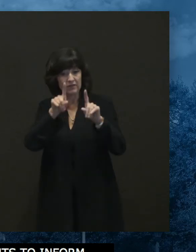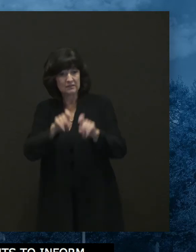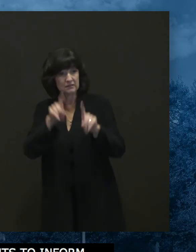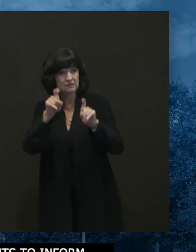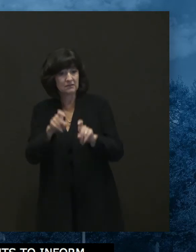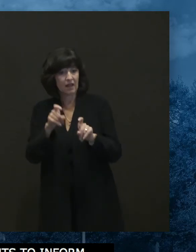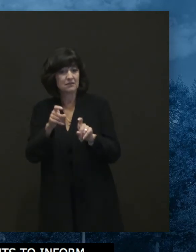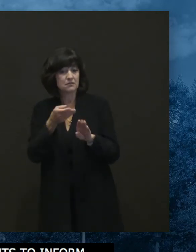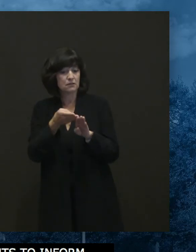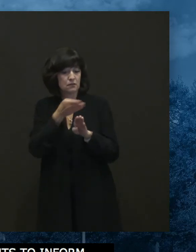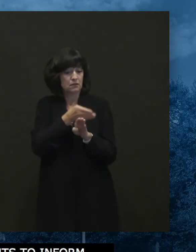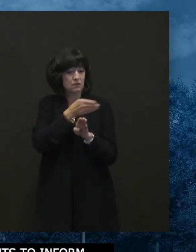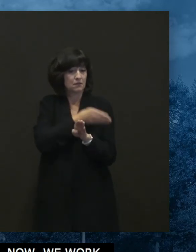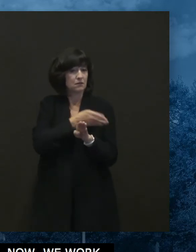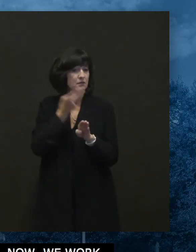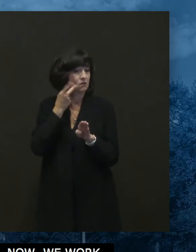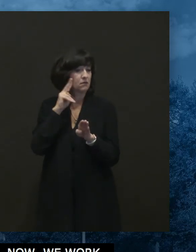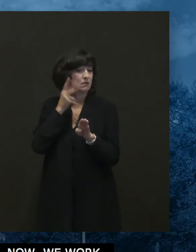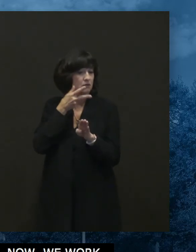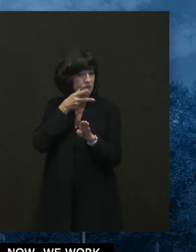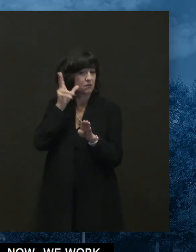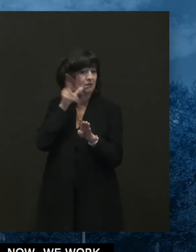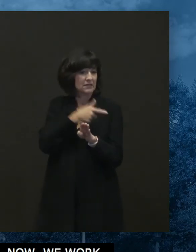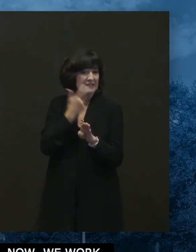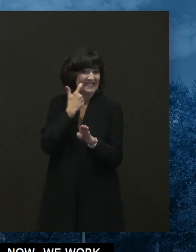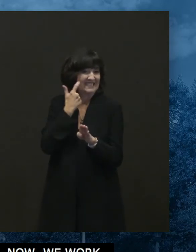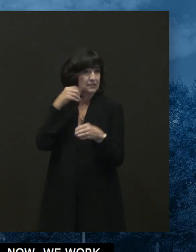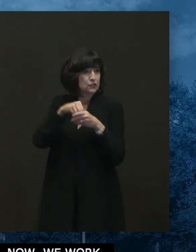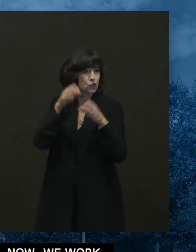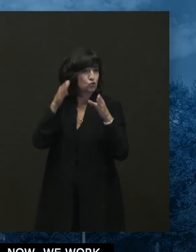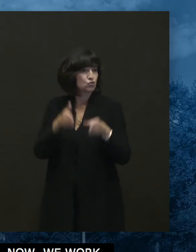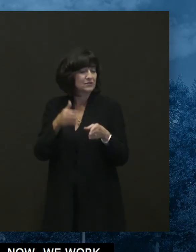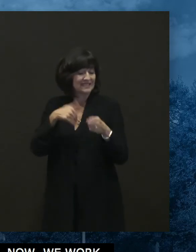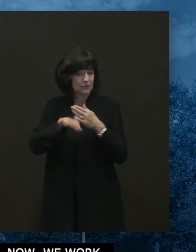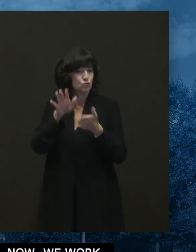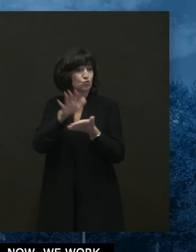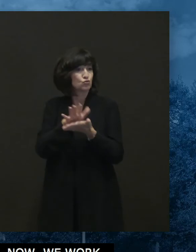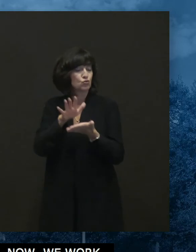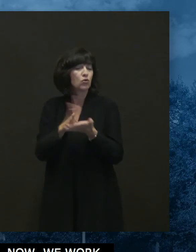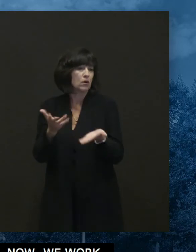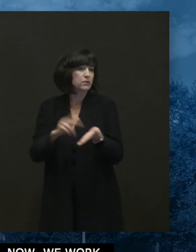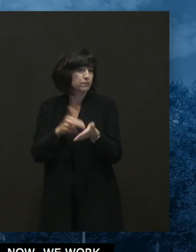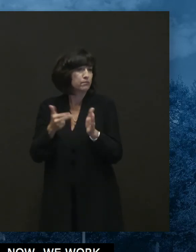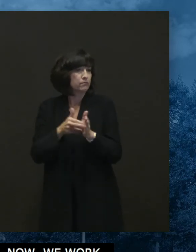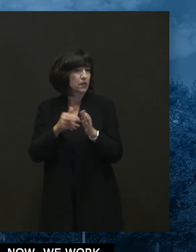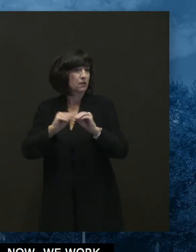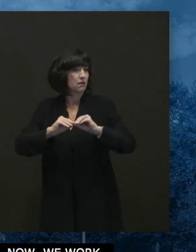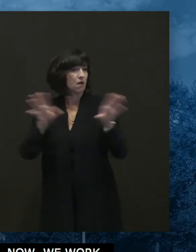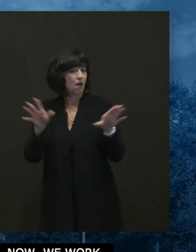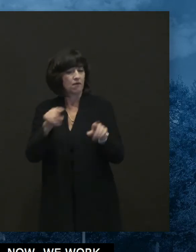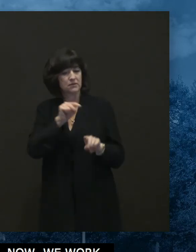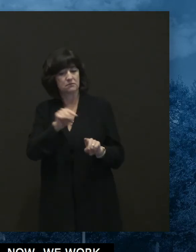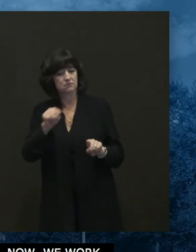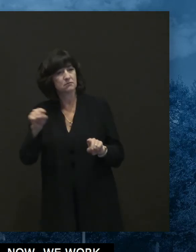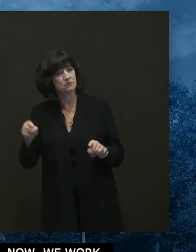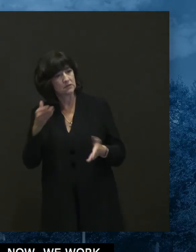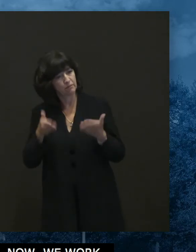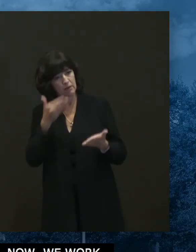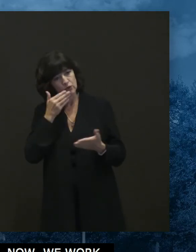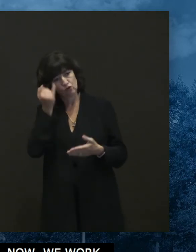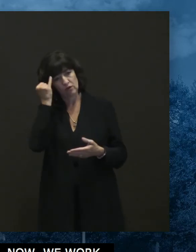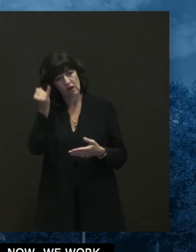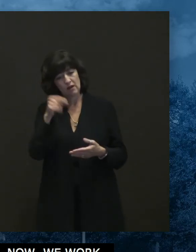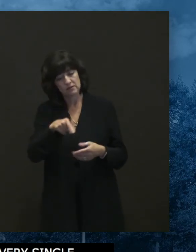work very hard with every single situation, every potential high-risk exposure, including